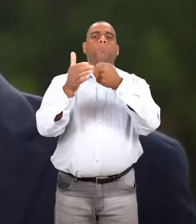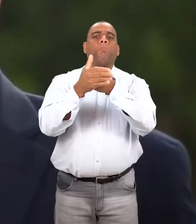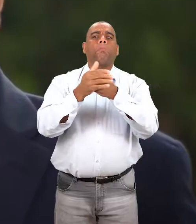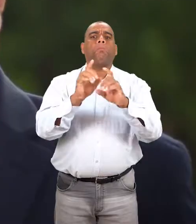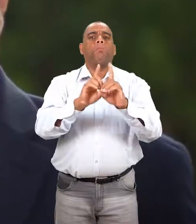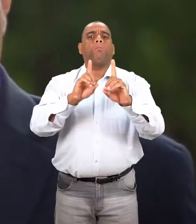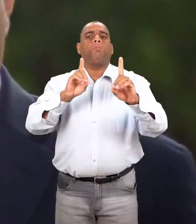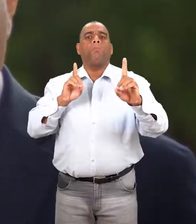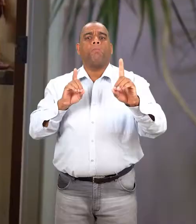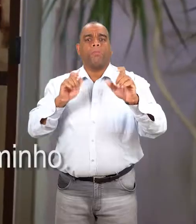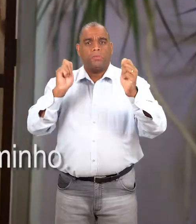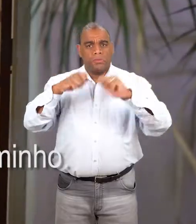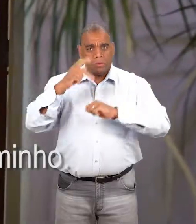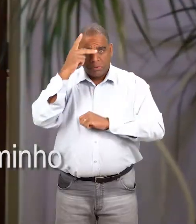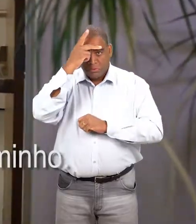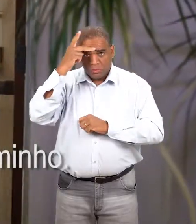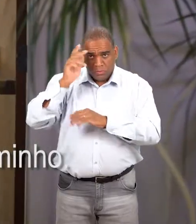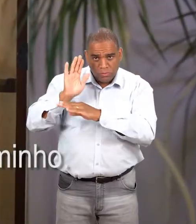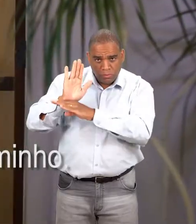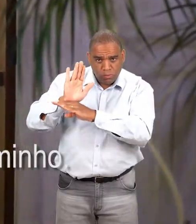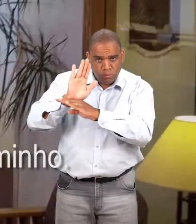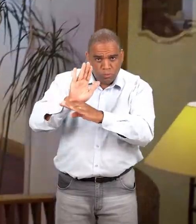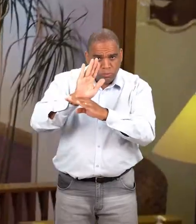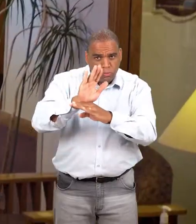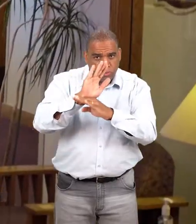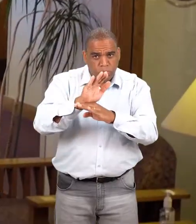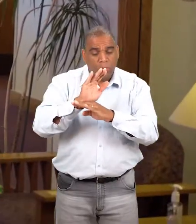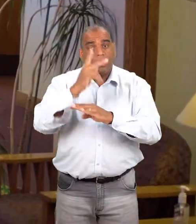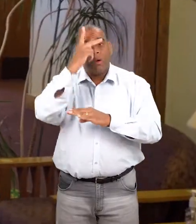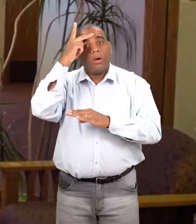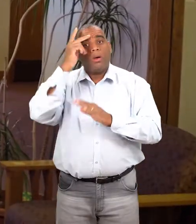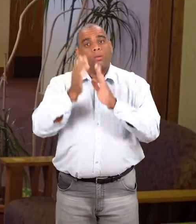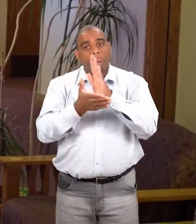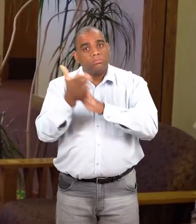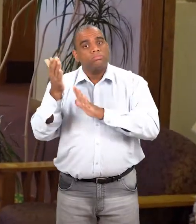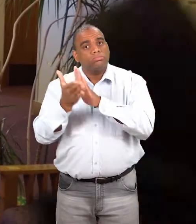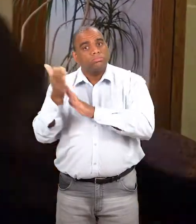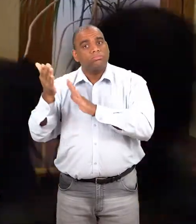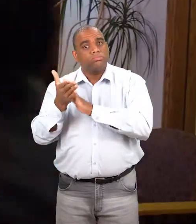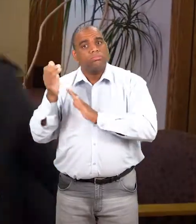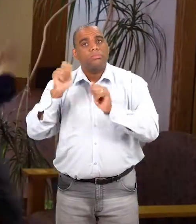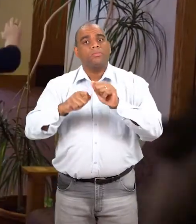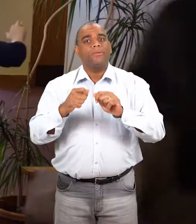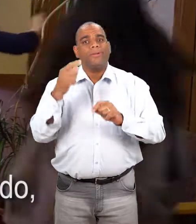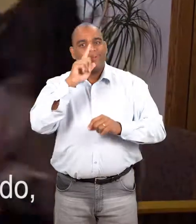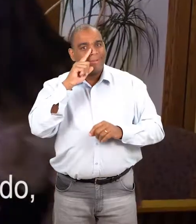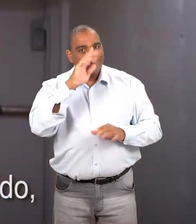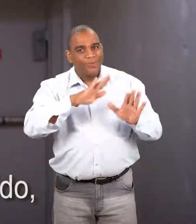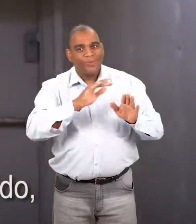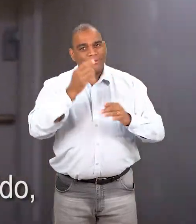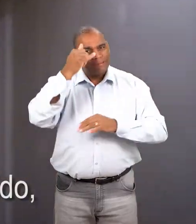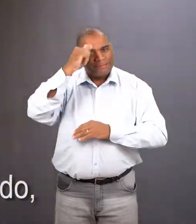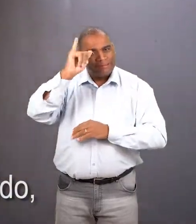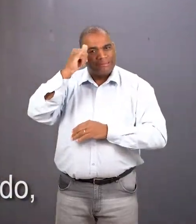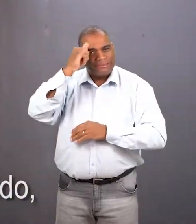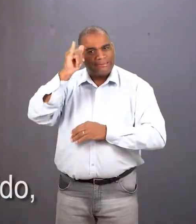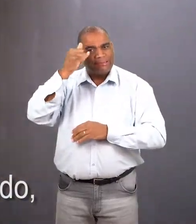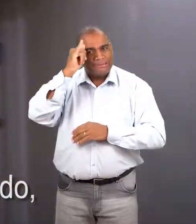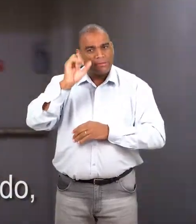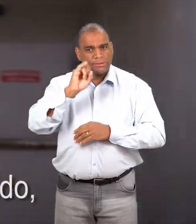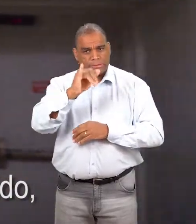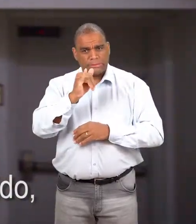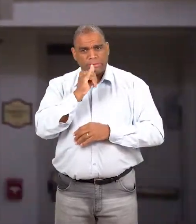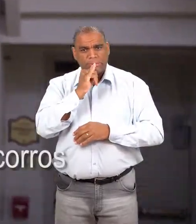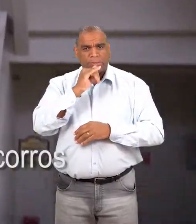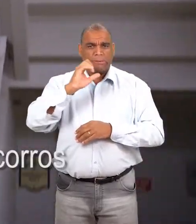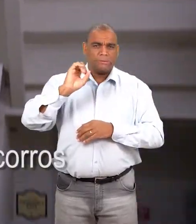you should help out where you can. Help others escape as you go. Help prevent others from entering the danger area. If someone near you has a